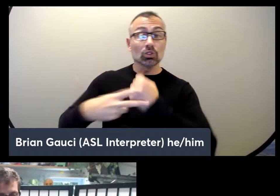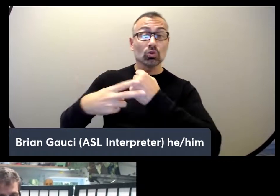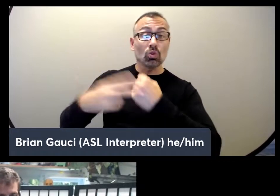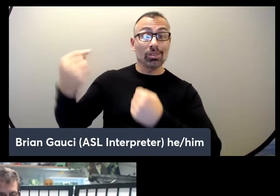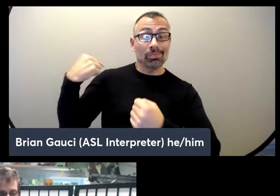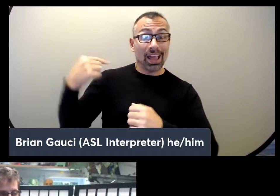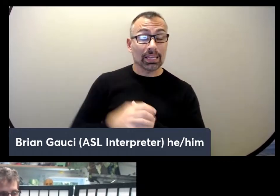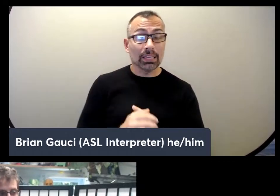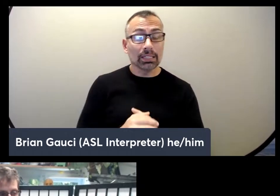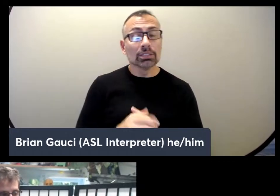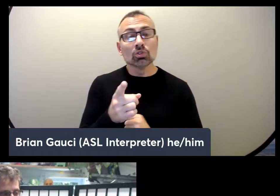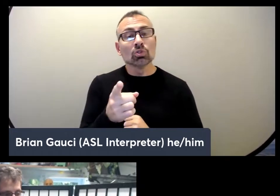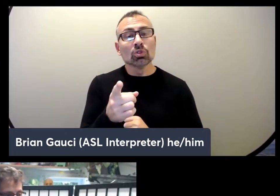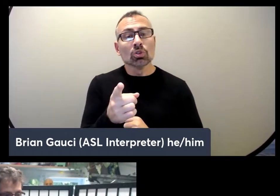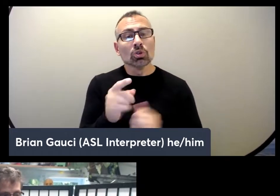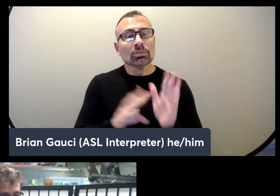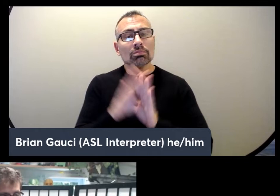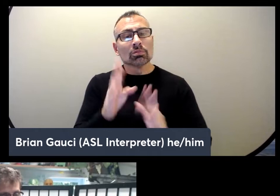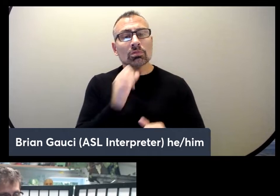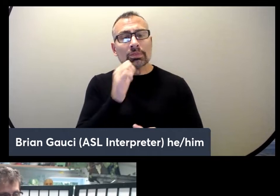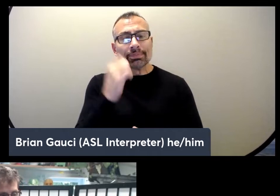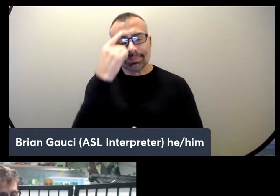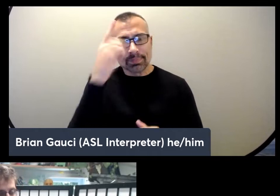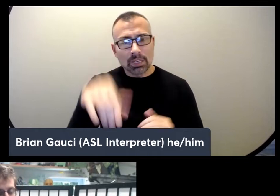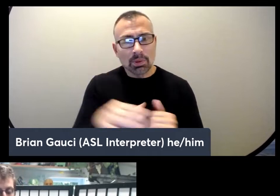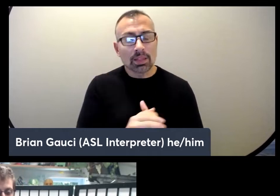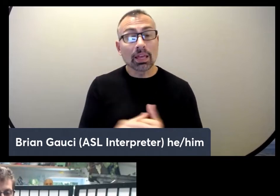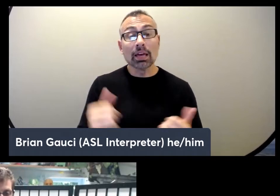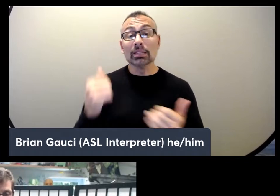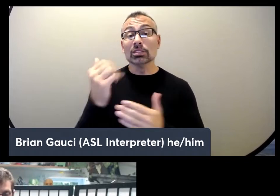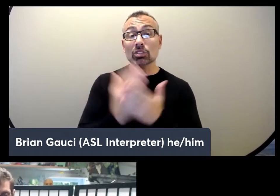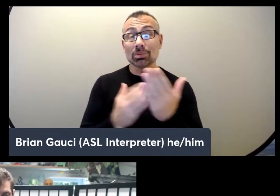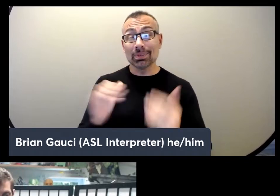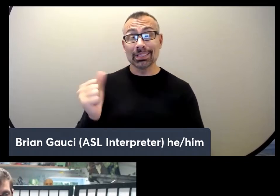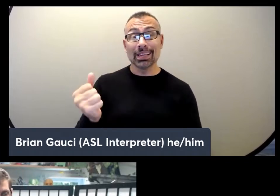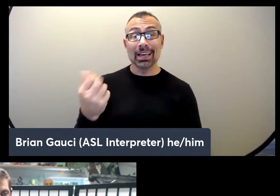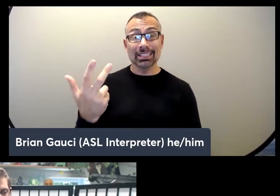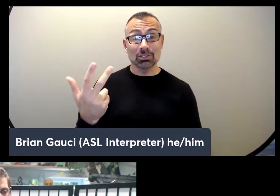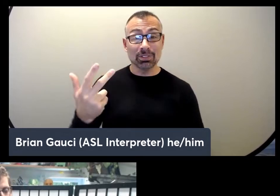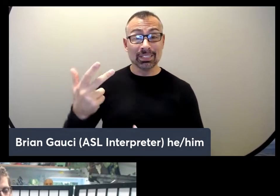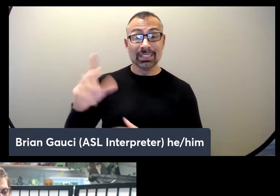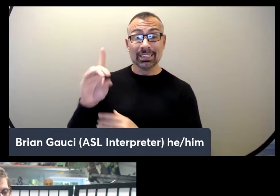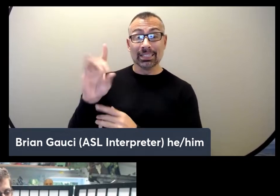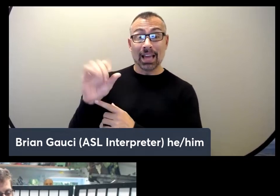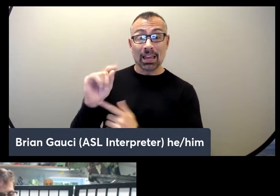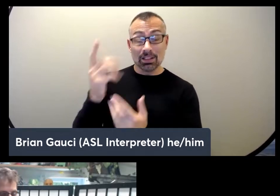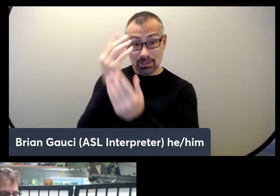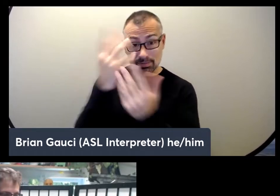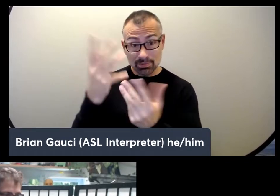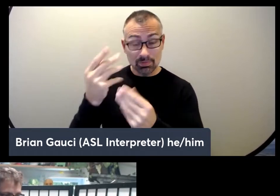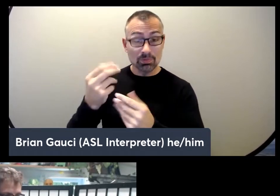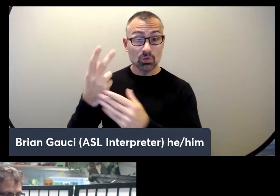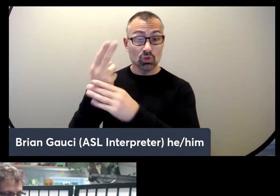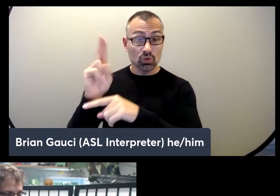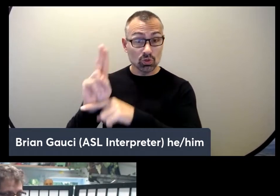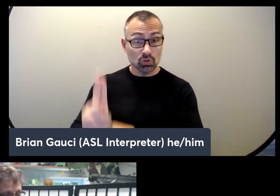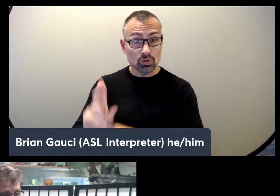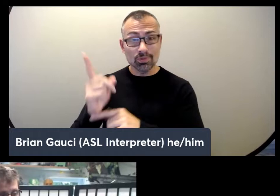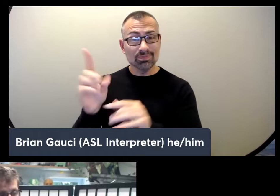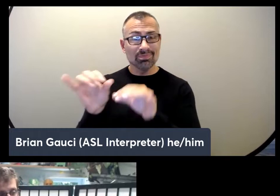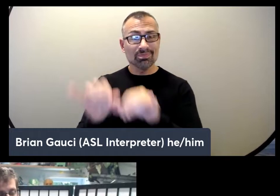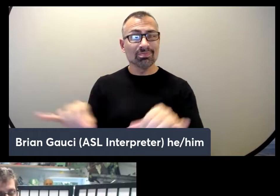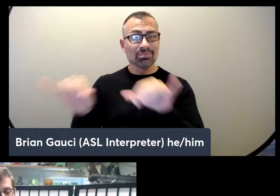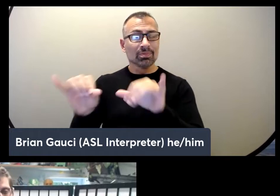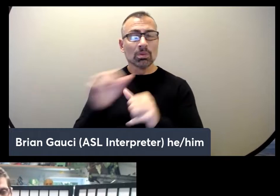It's just traditional storage like you're used to. It's similar to S3 that you're used to. It doesn't really change. And the platform kind of takes care of all that backend for you. And the cool